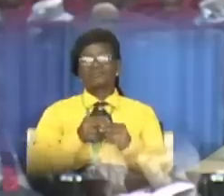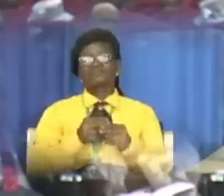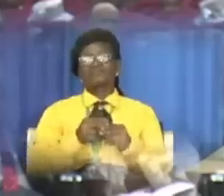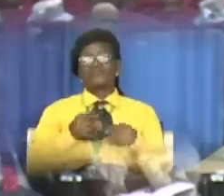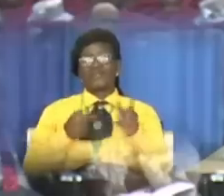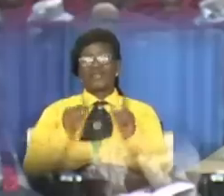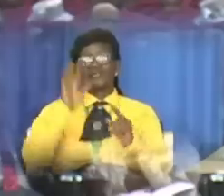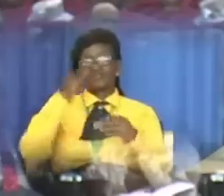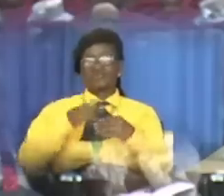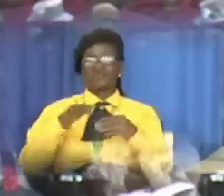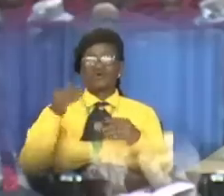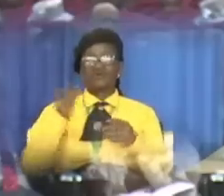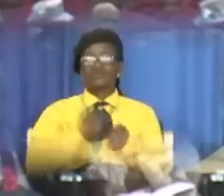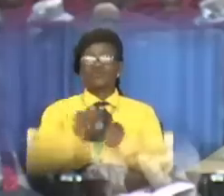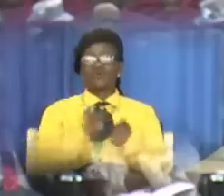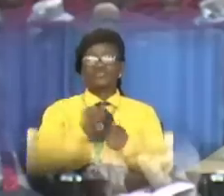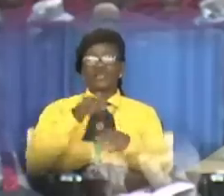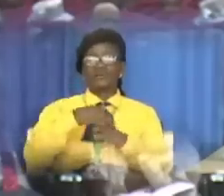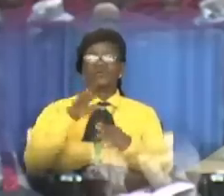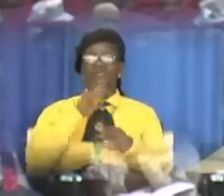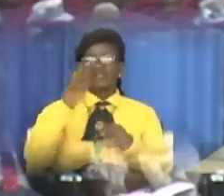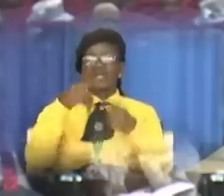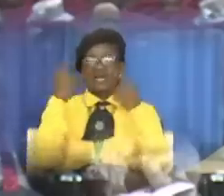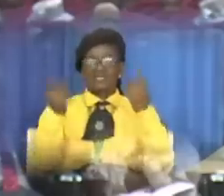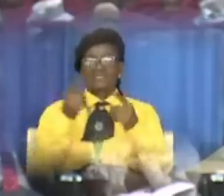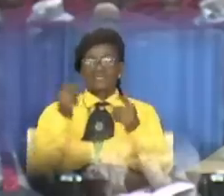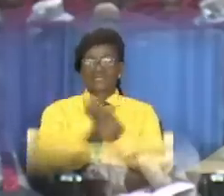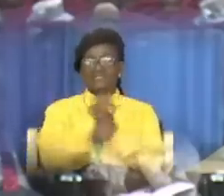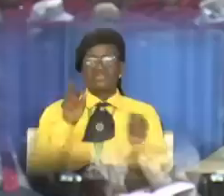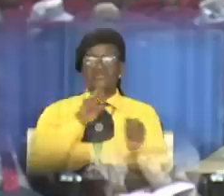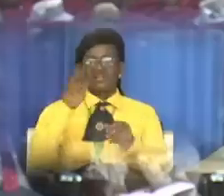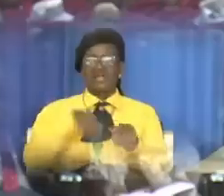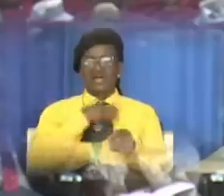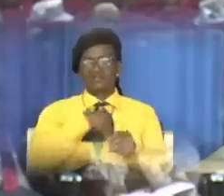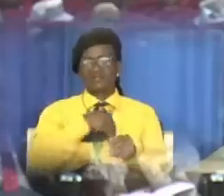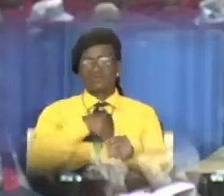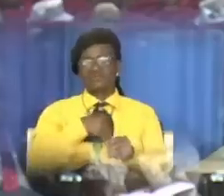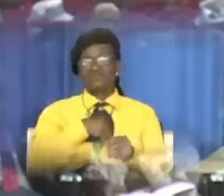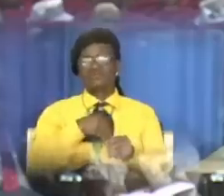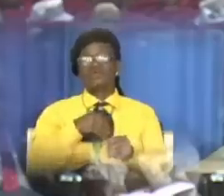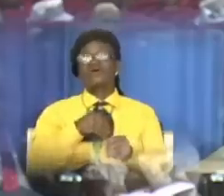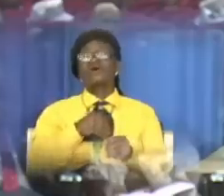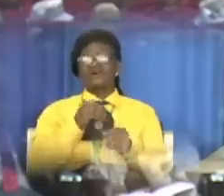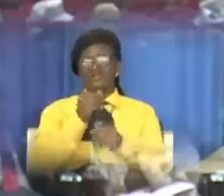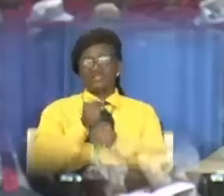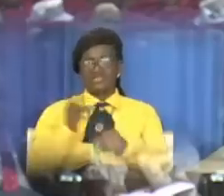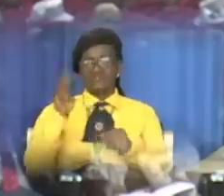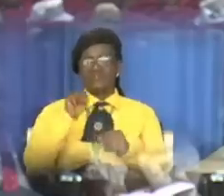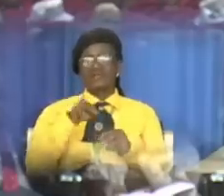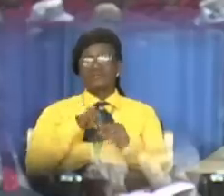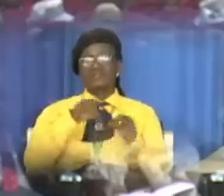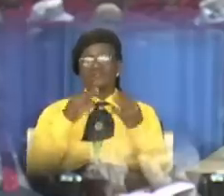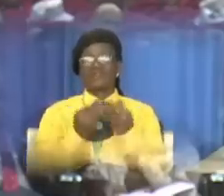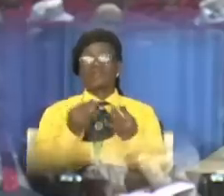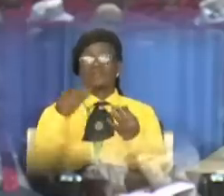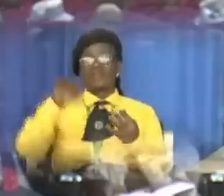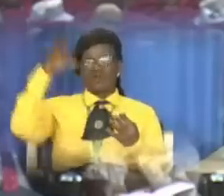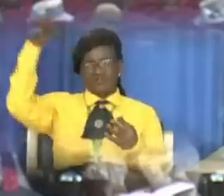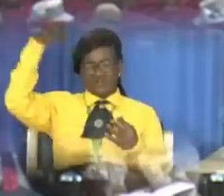Let your blood wash away their sins, save their souls, receive them into the family of